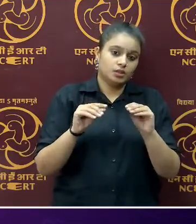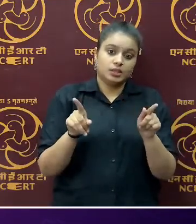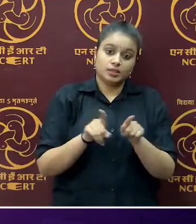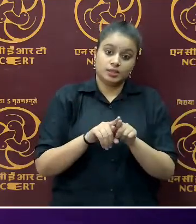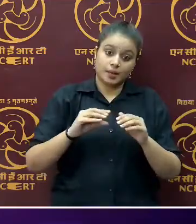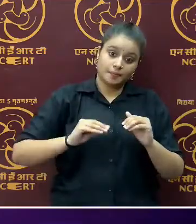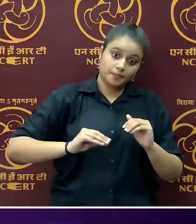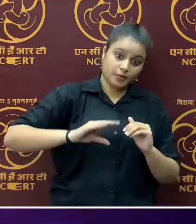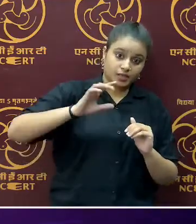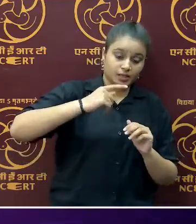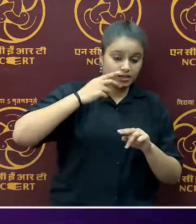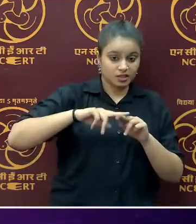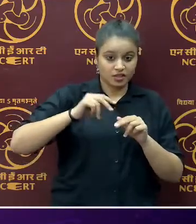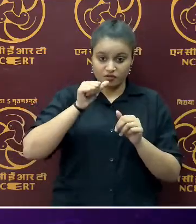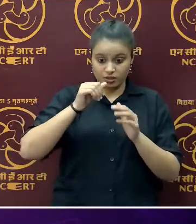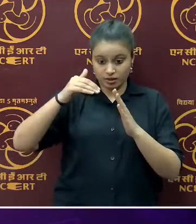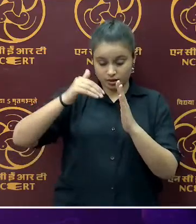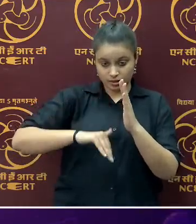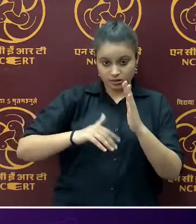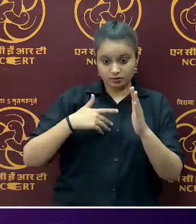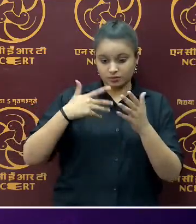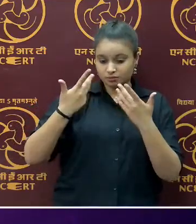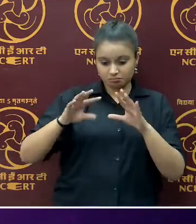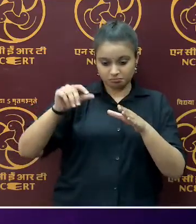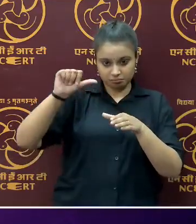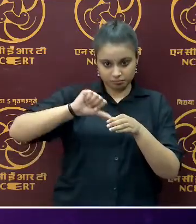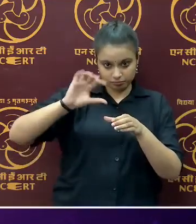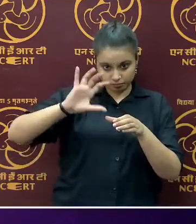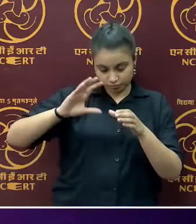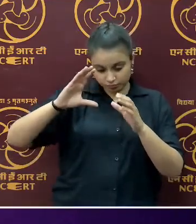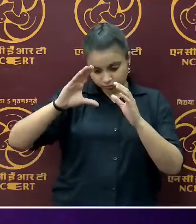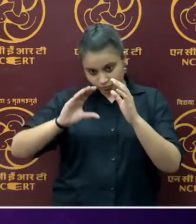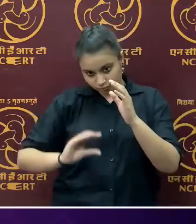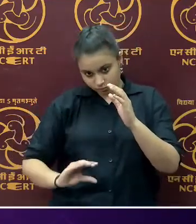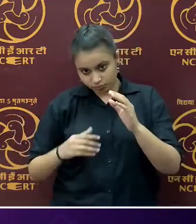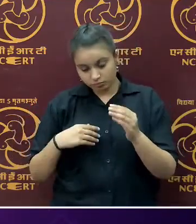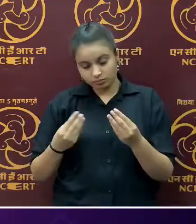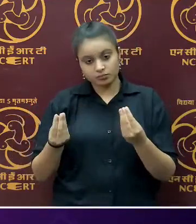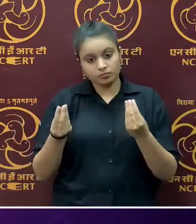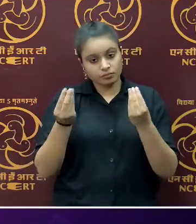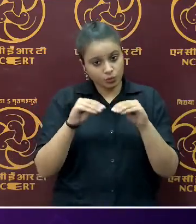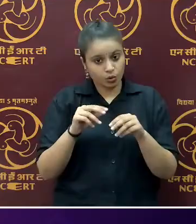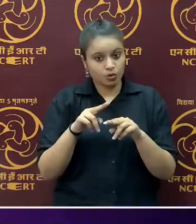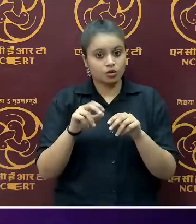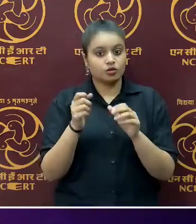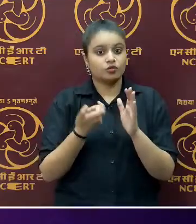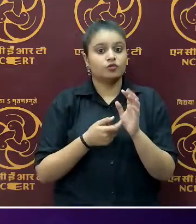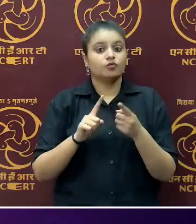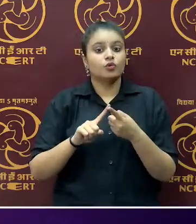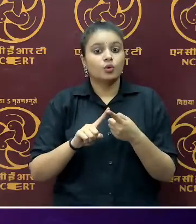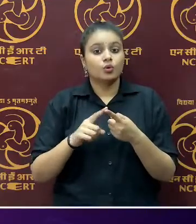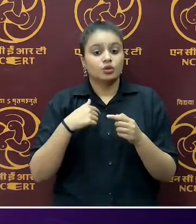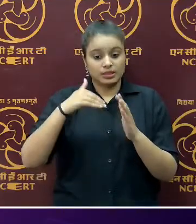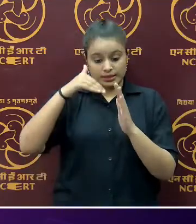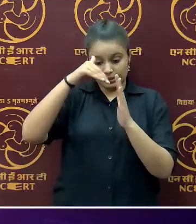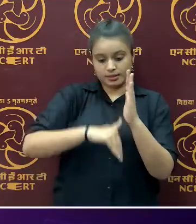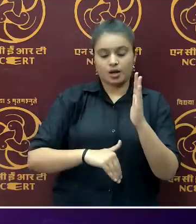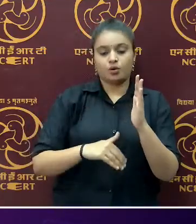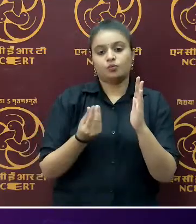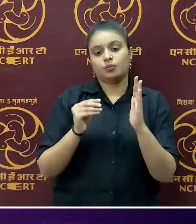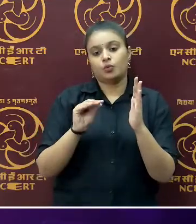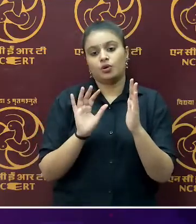this liquid, whatever is filled, it will be exerting more amount of force where right at the bottom.